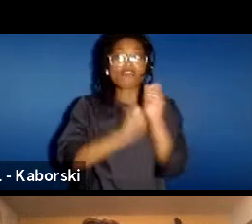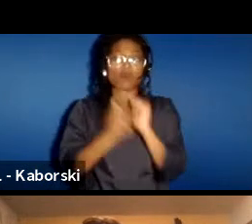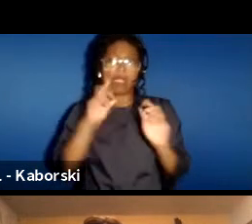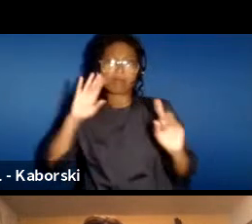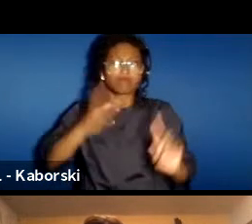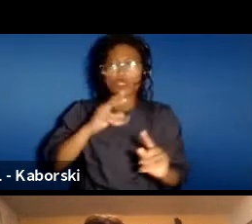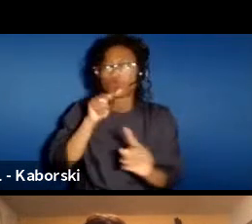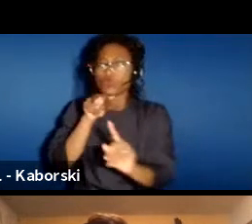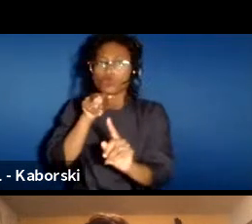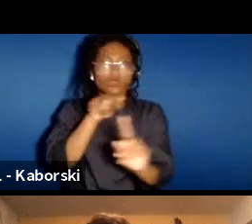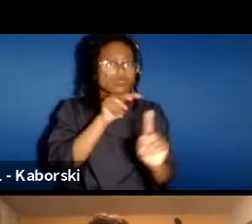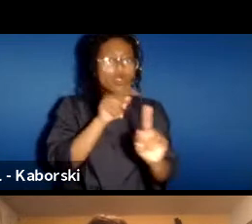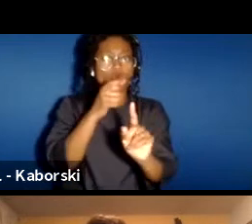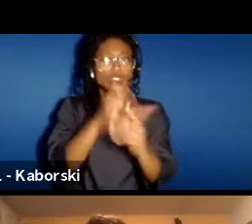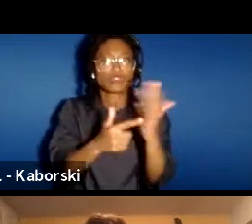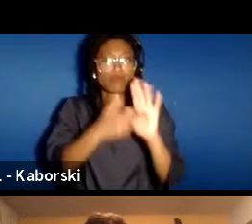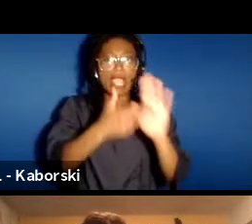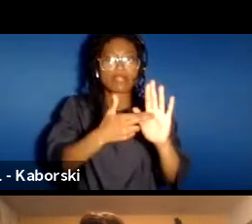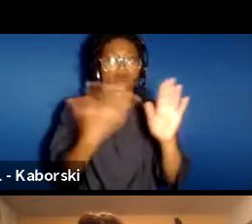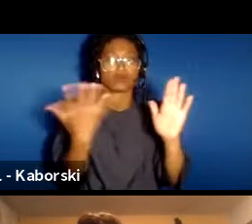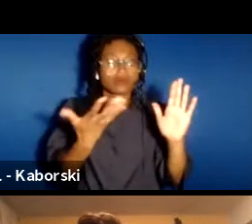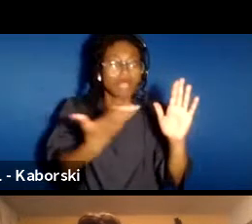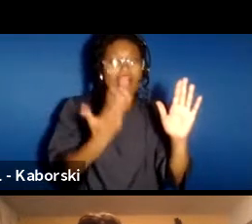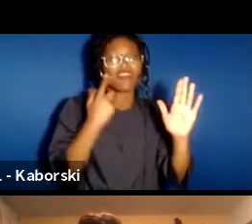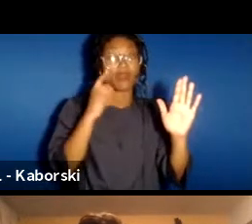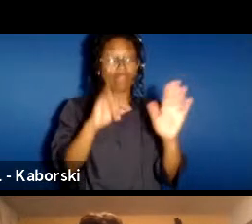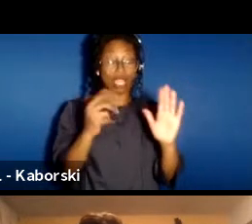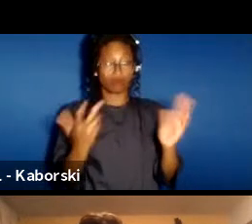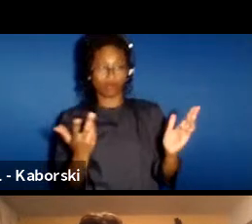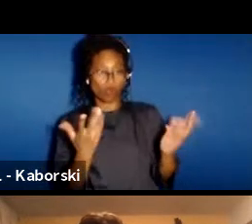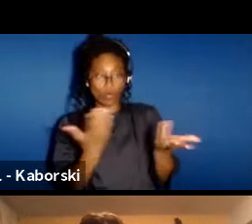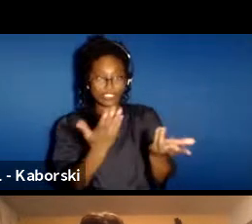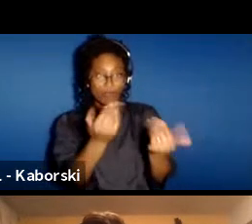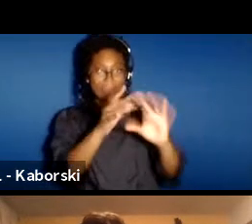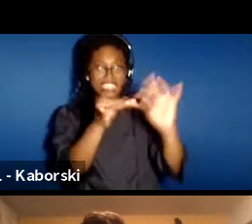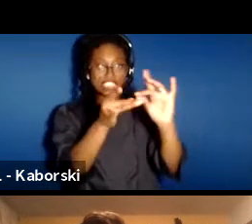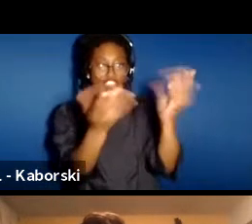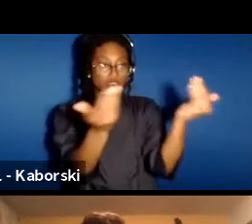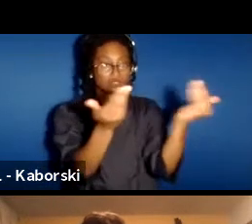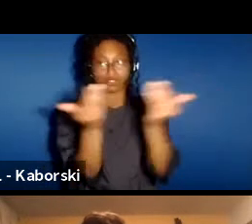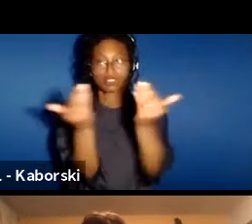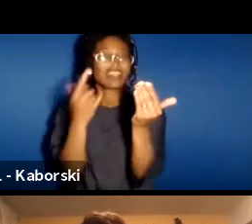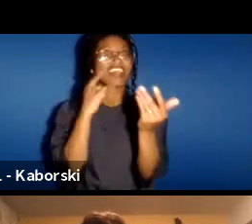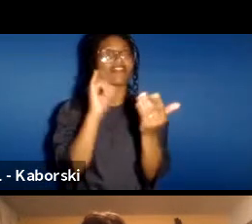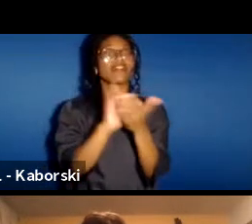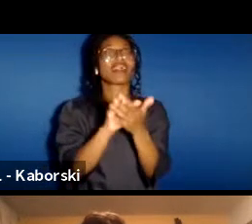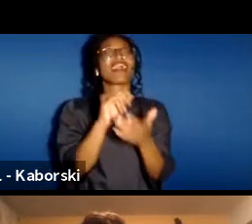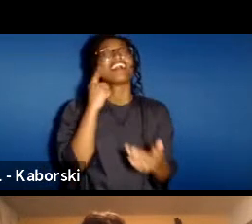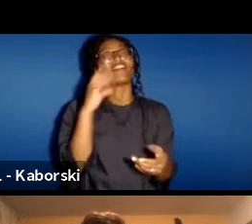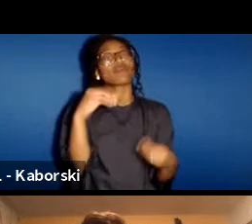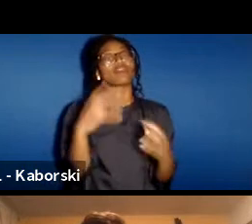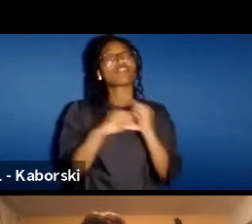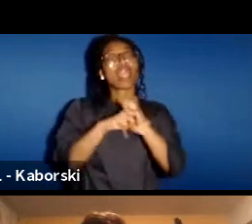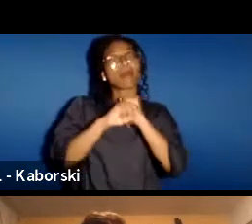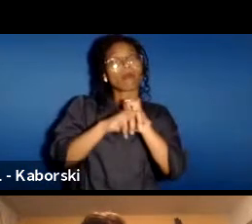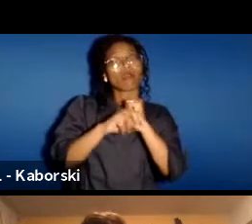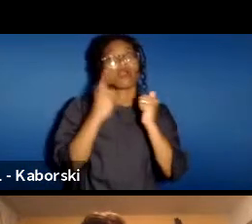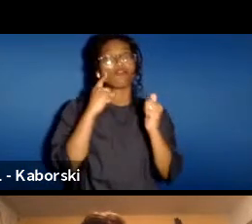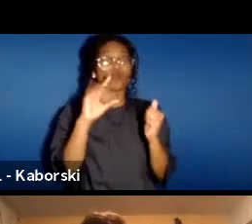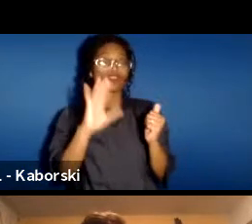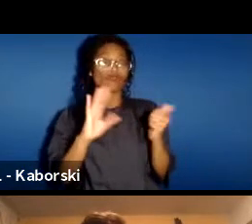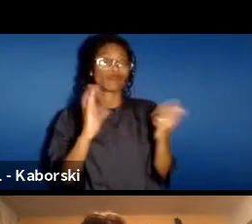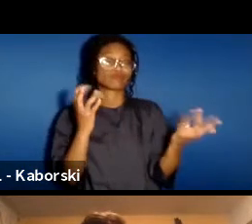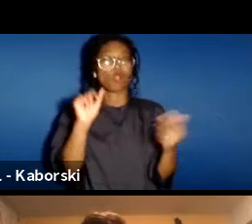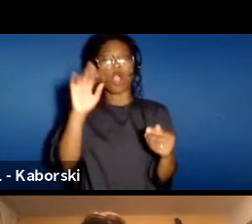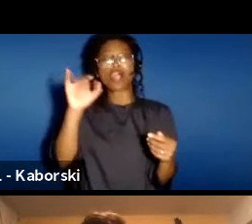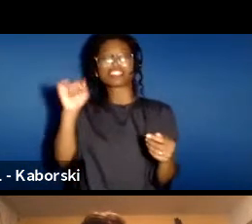on, is what does our brand stand for? Anything? Okay, well, what is it? And that's where I think a lot of the ad marketing dollars, to Austin's point,